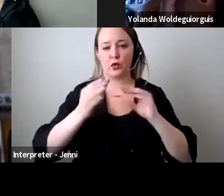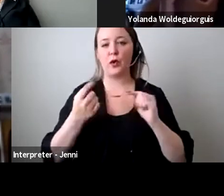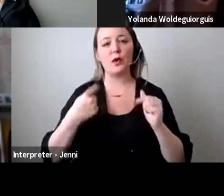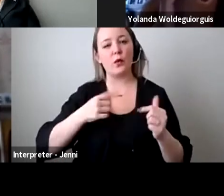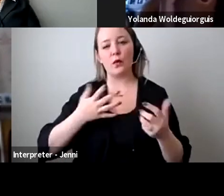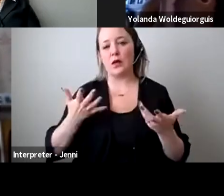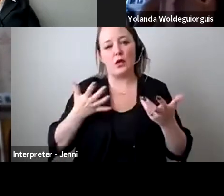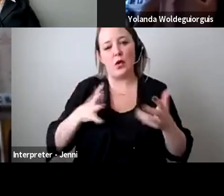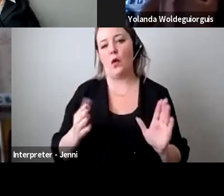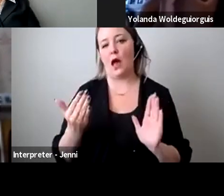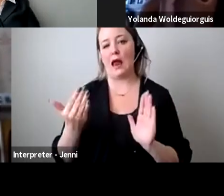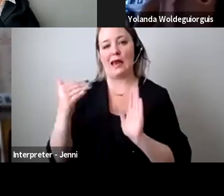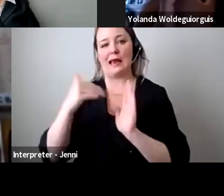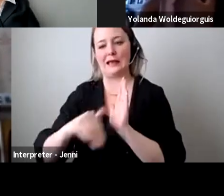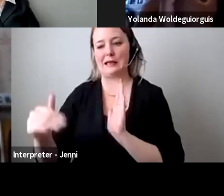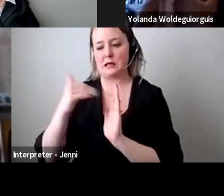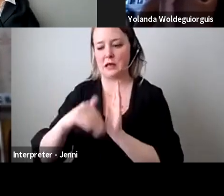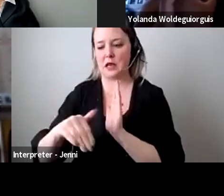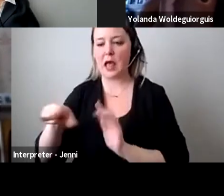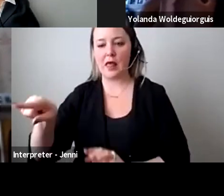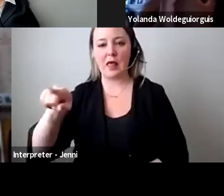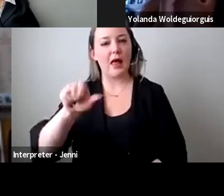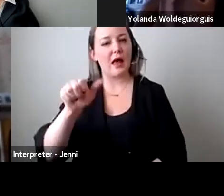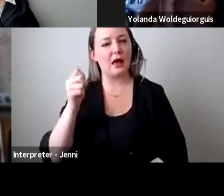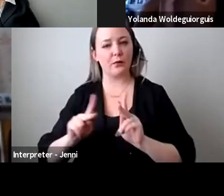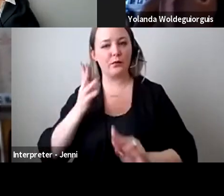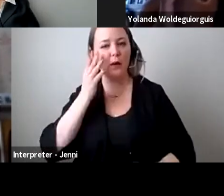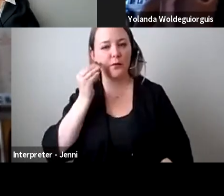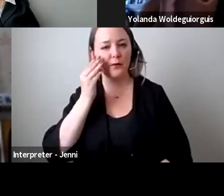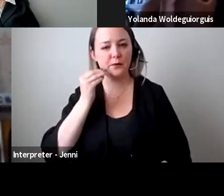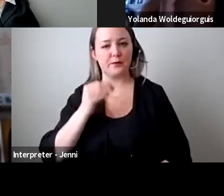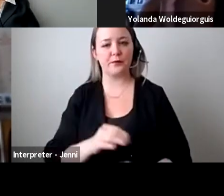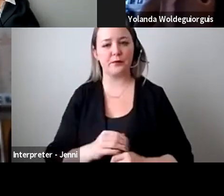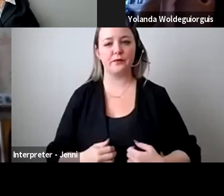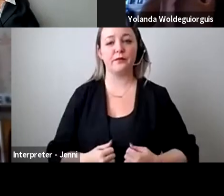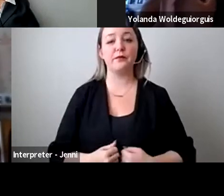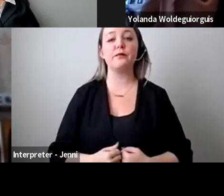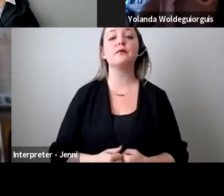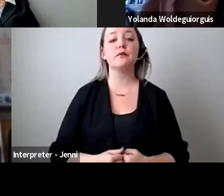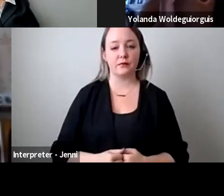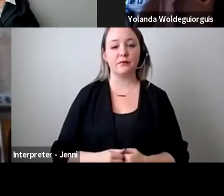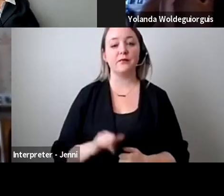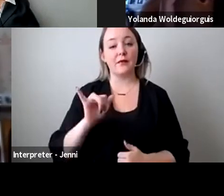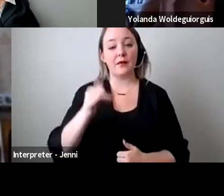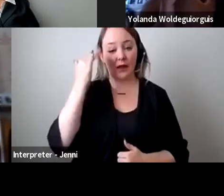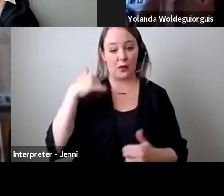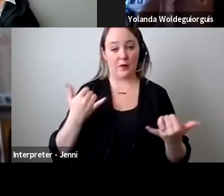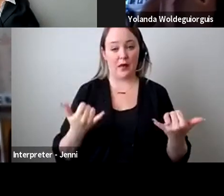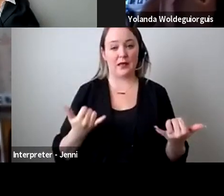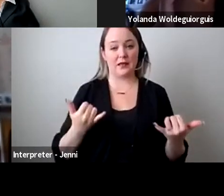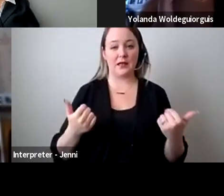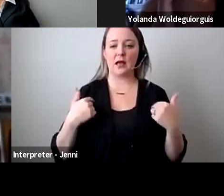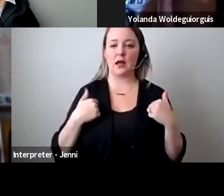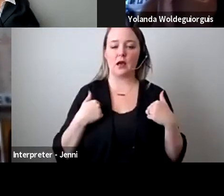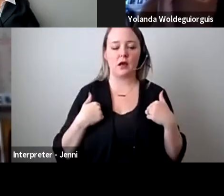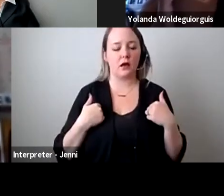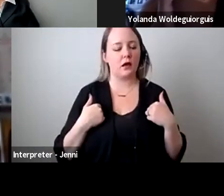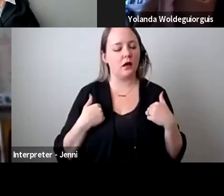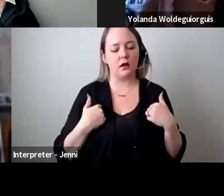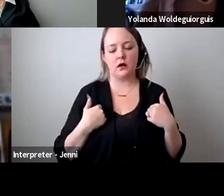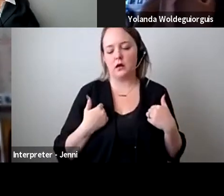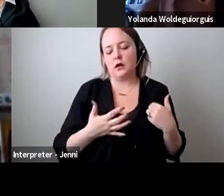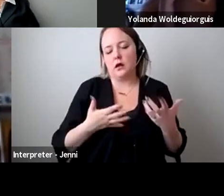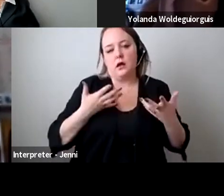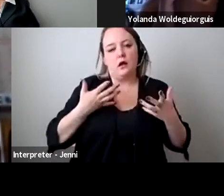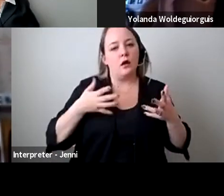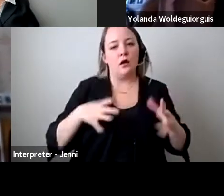to anyone else. And that's why I'm here today. I really don't want anyone to go through this, and